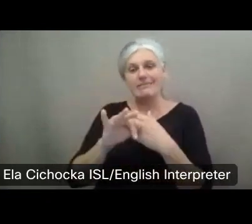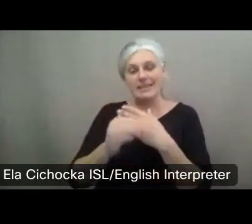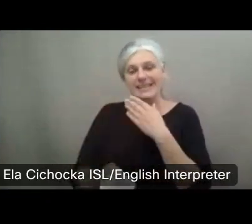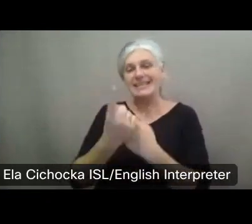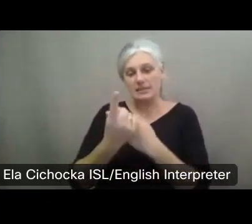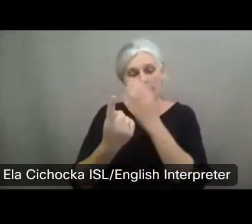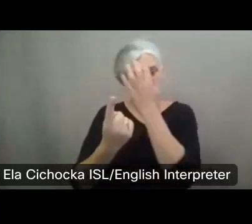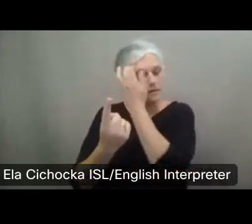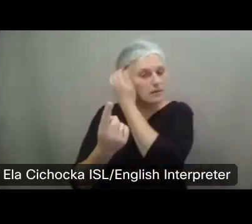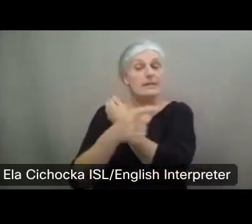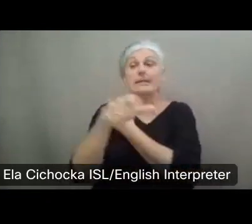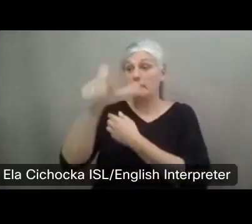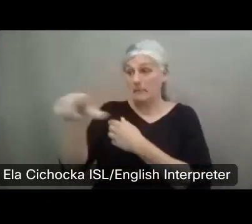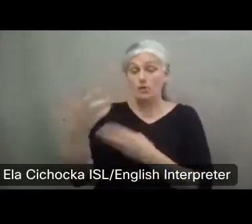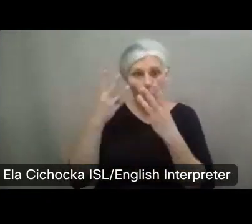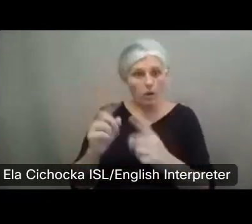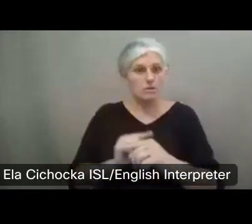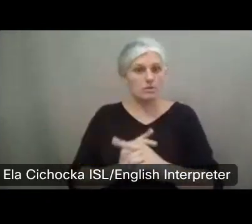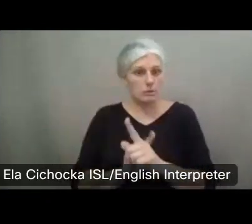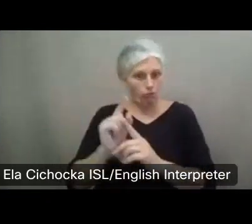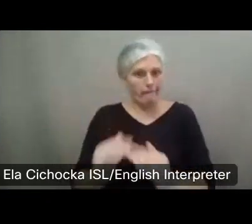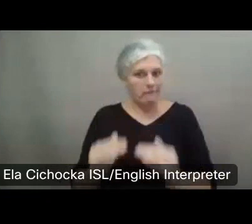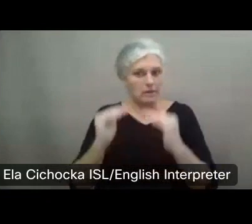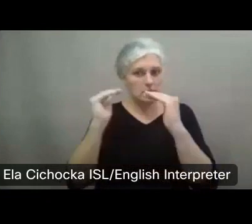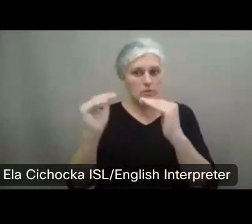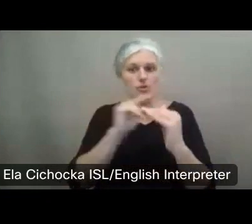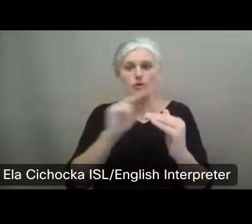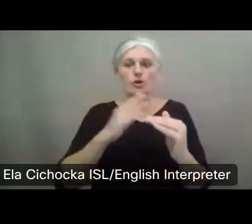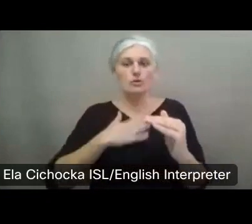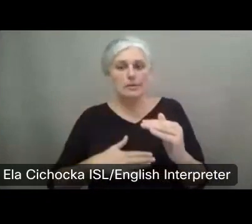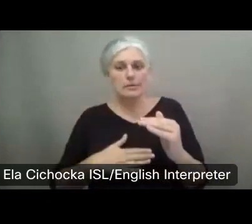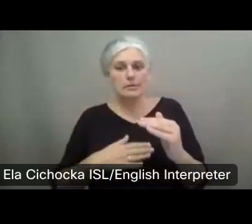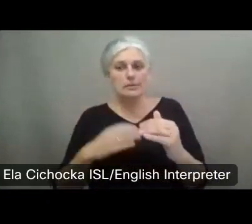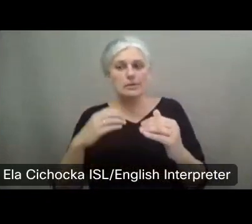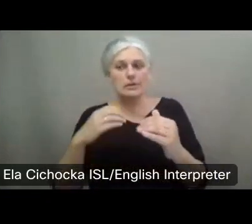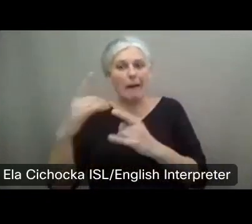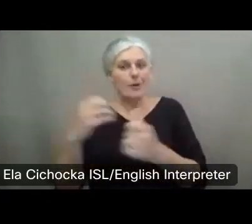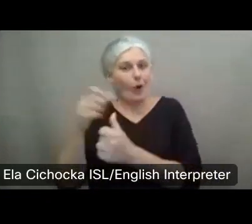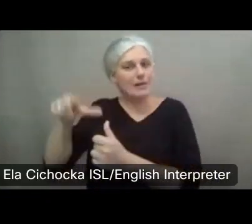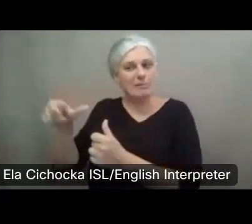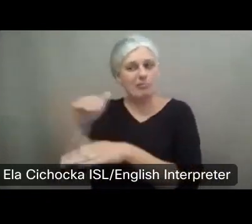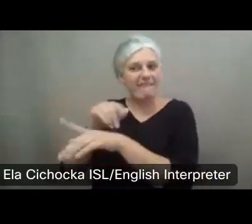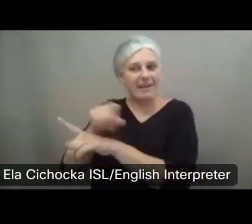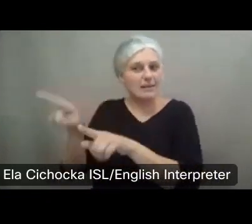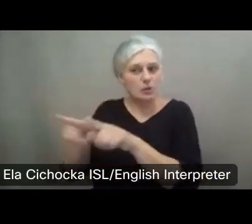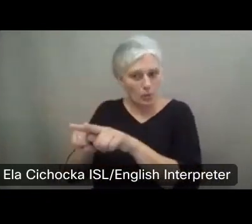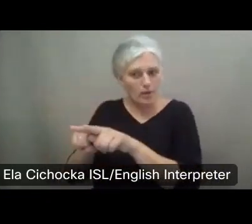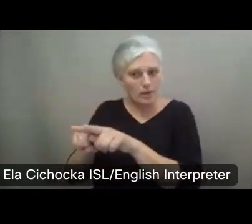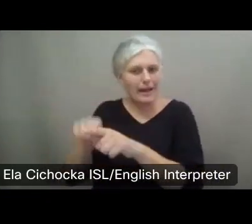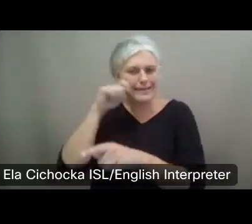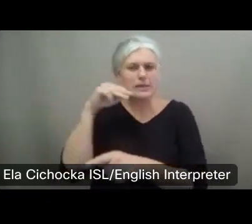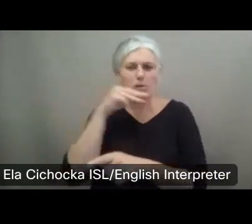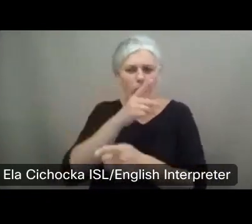they want that improvement so it doesn't happen to other people. So I think it is vital that people